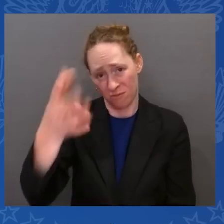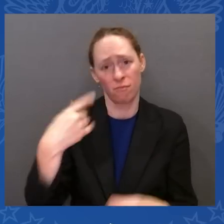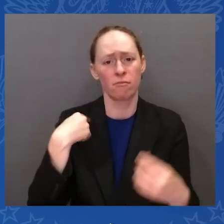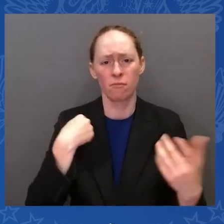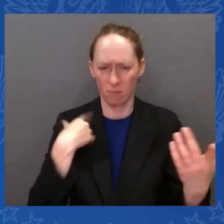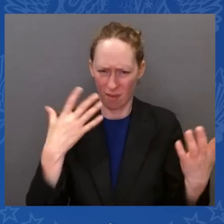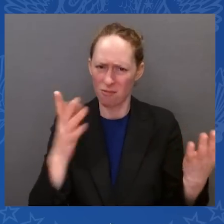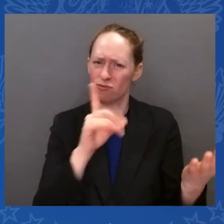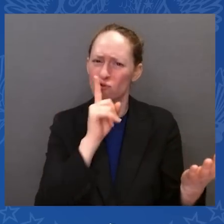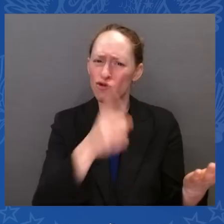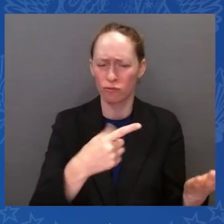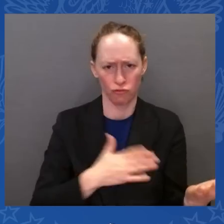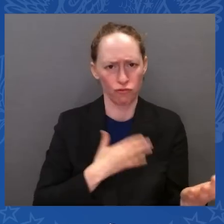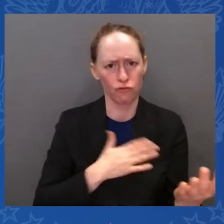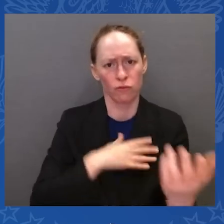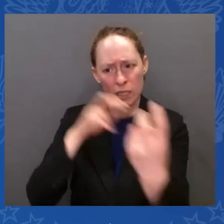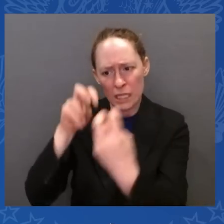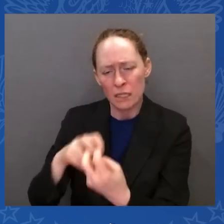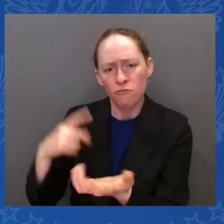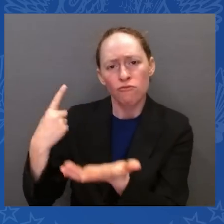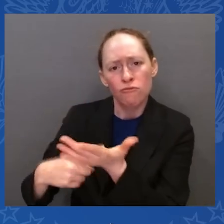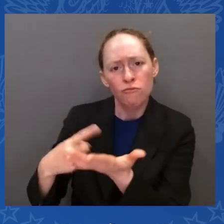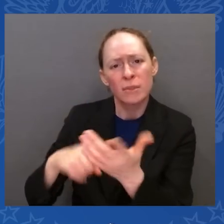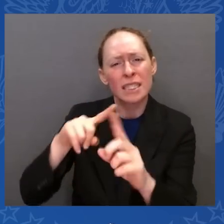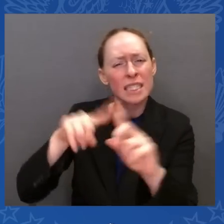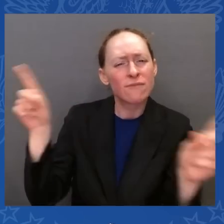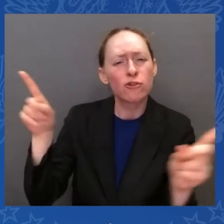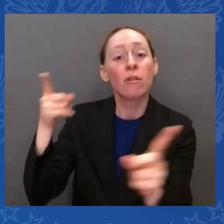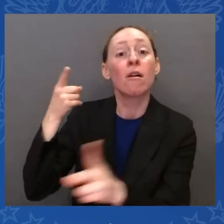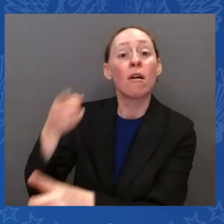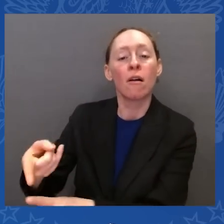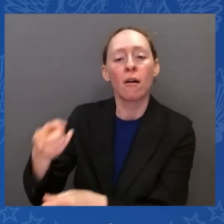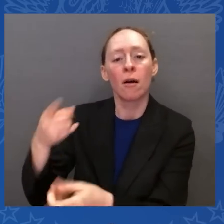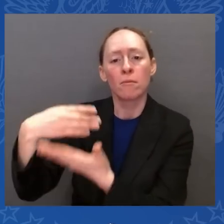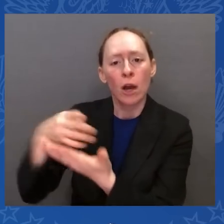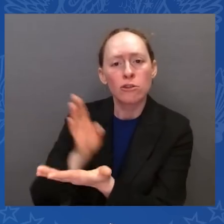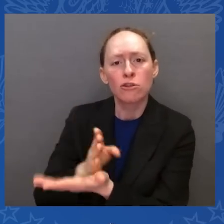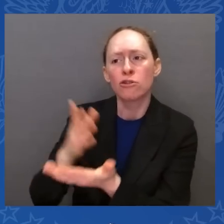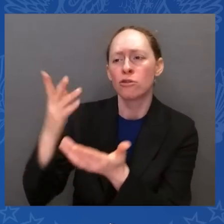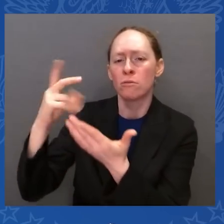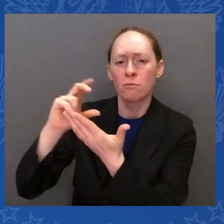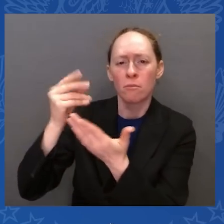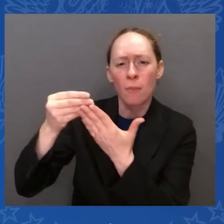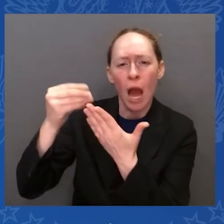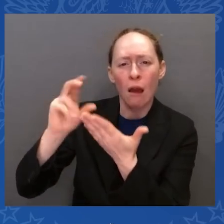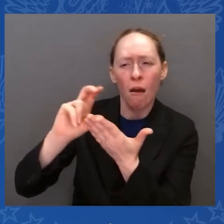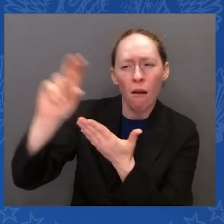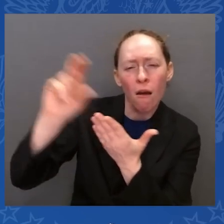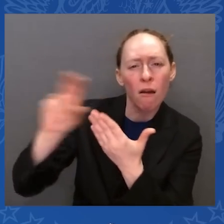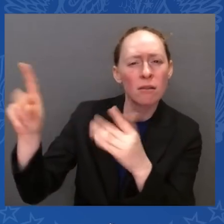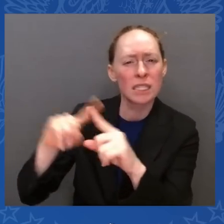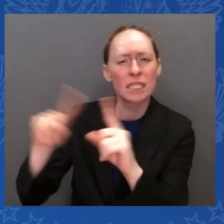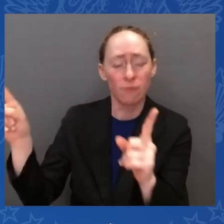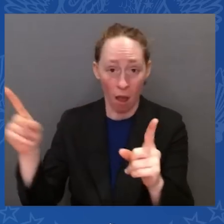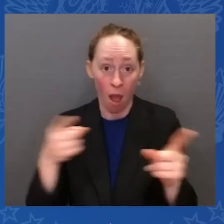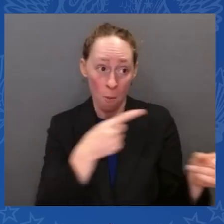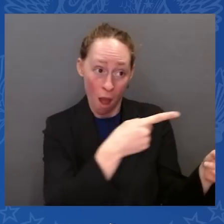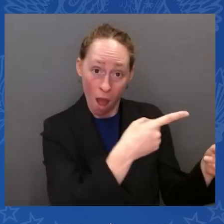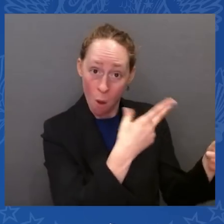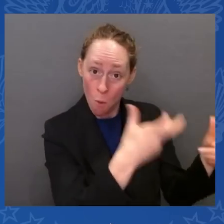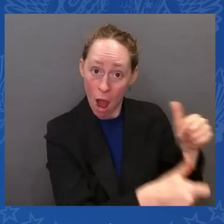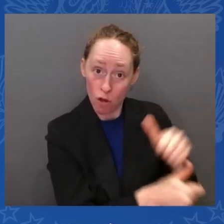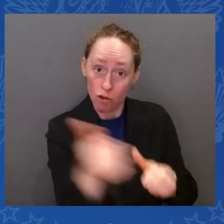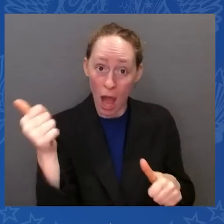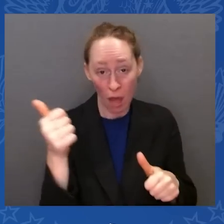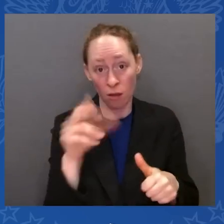No president's ever done that. I told congressional leaders that I'm prepared to begin a separate discussion about my budget